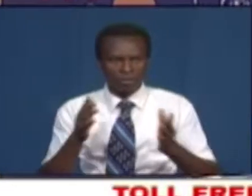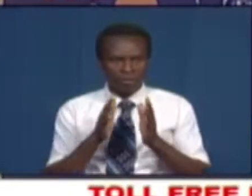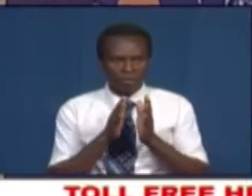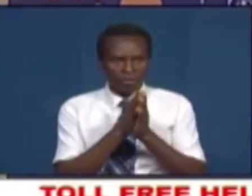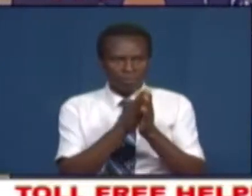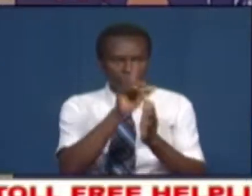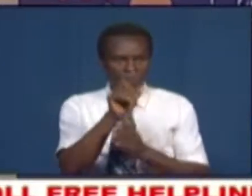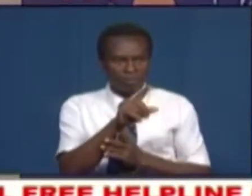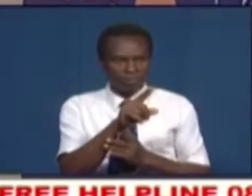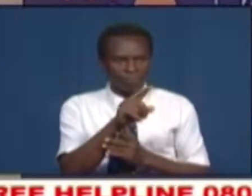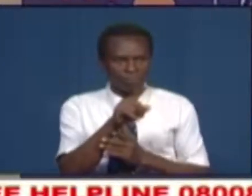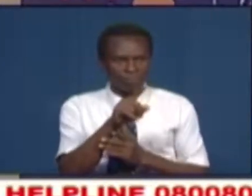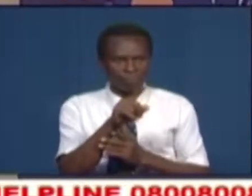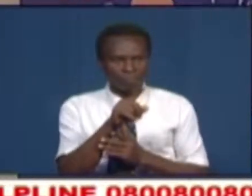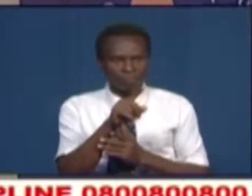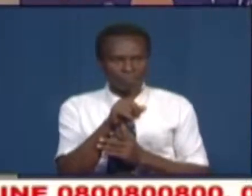go ahead and ask